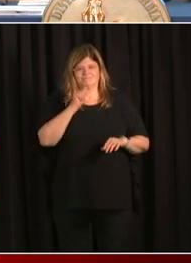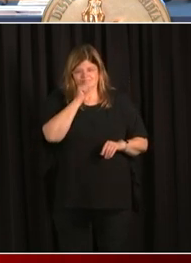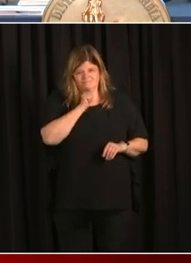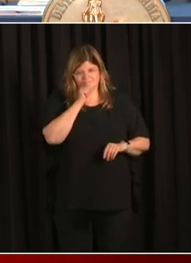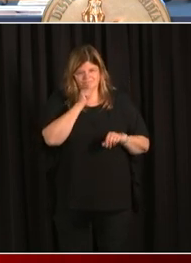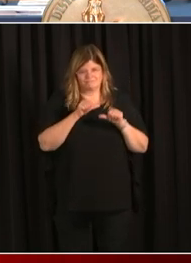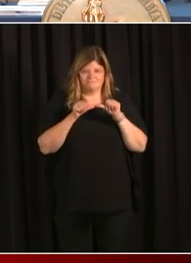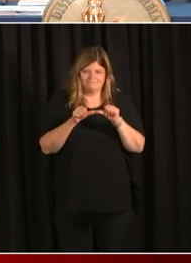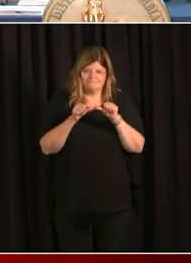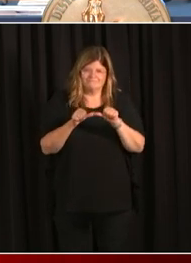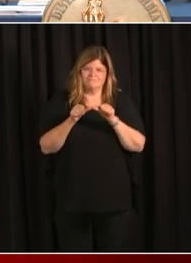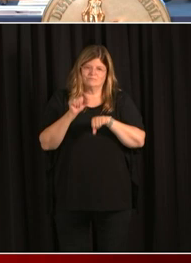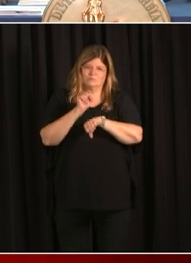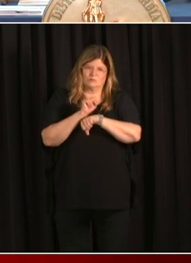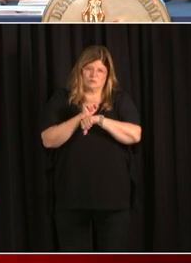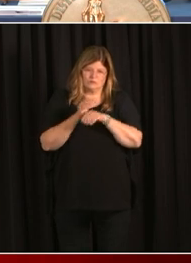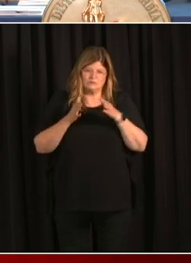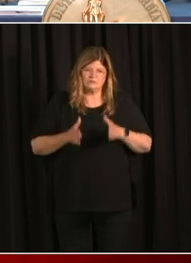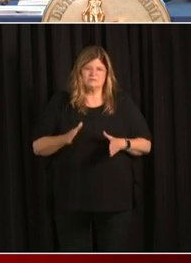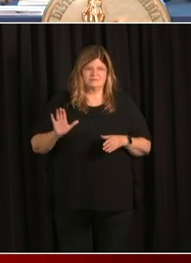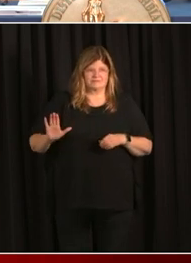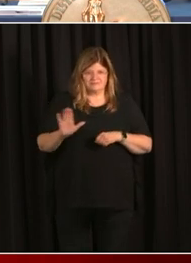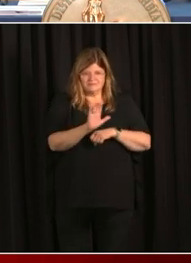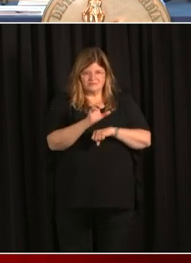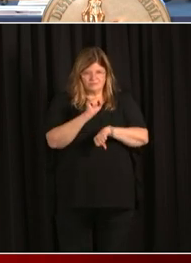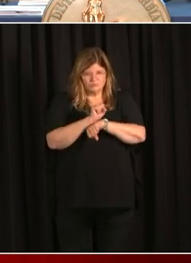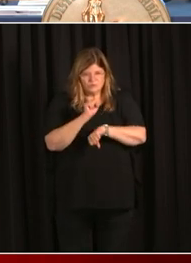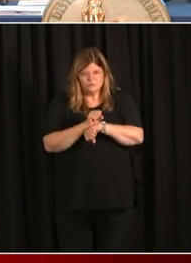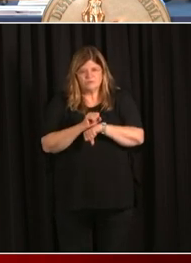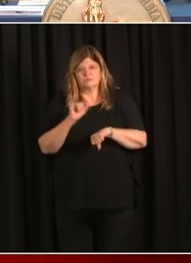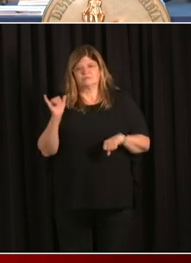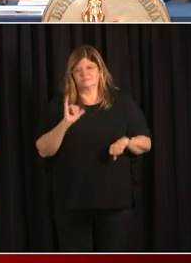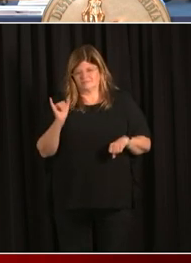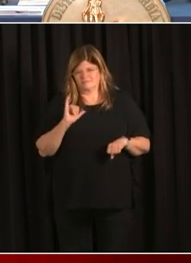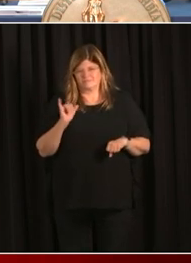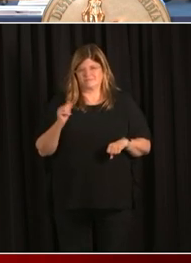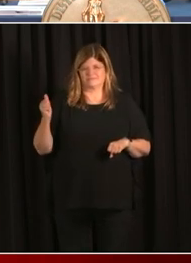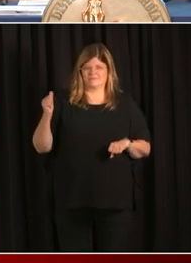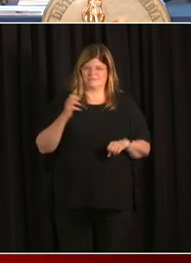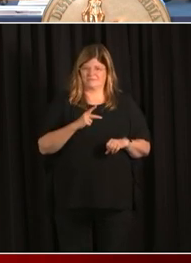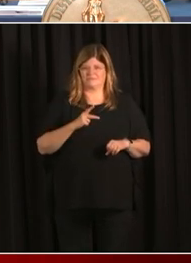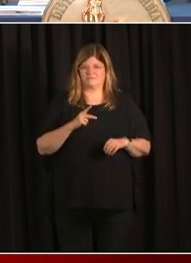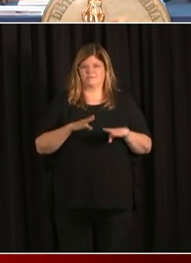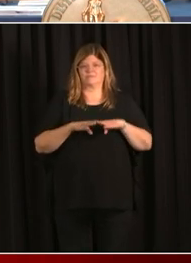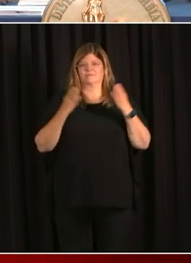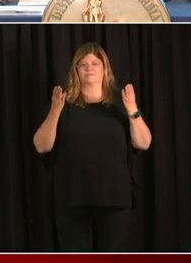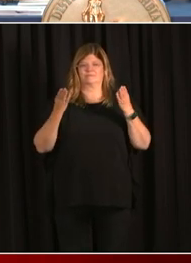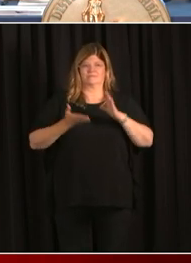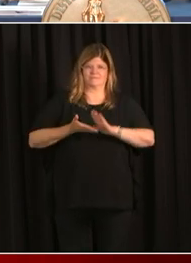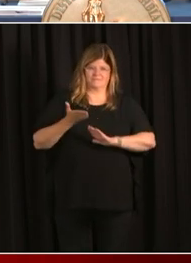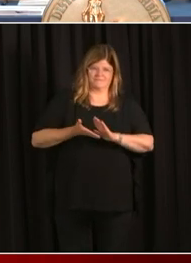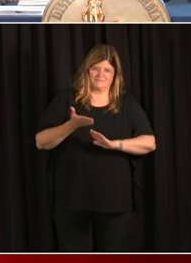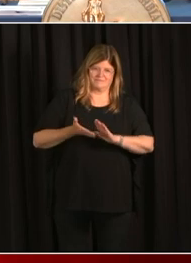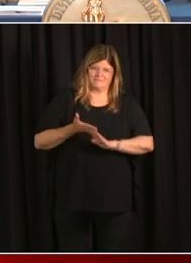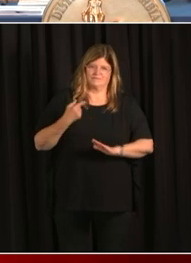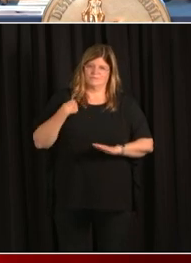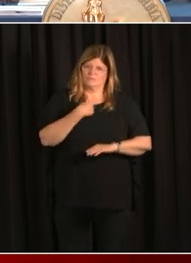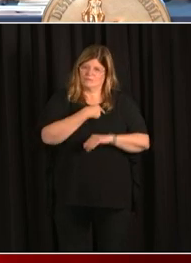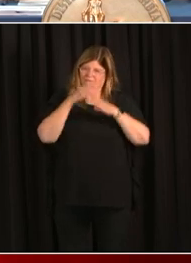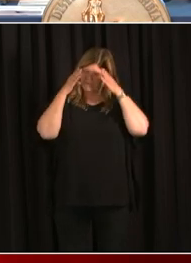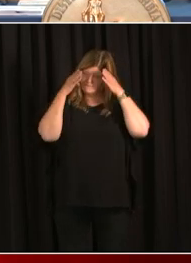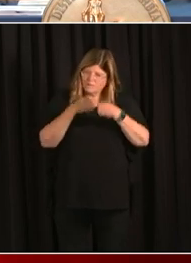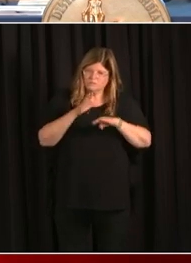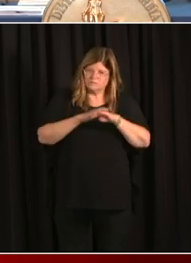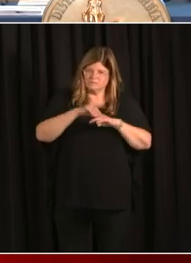their employees employed, but also to come back. And that's why we've been very focused on the federal